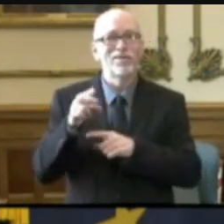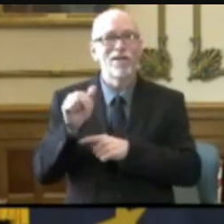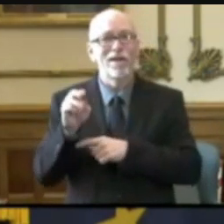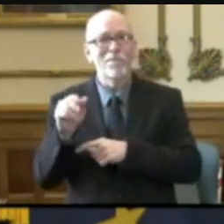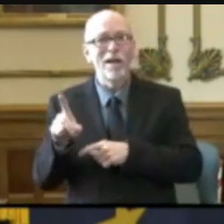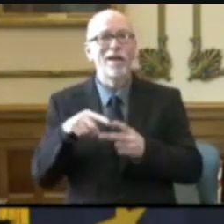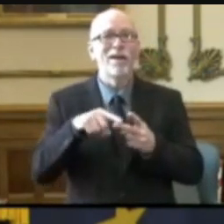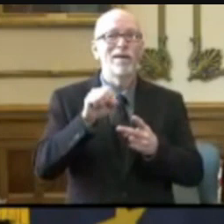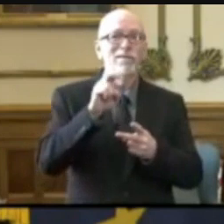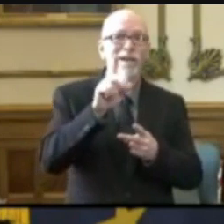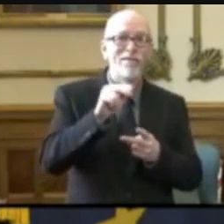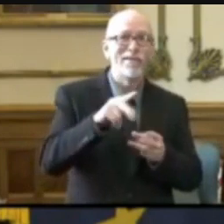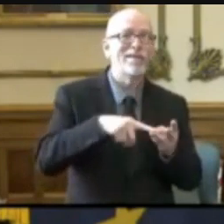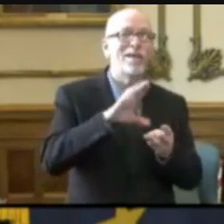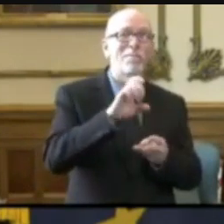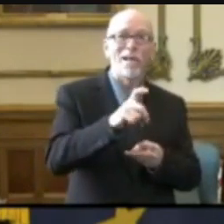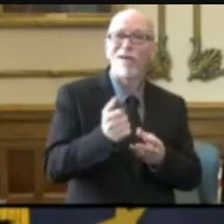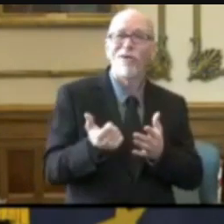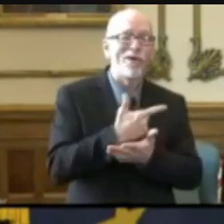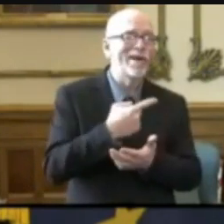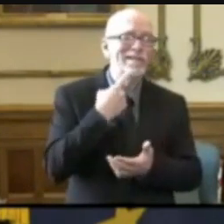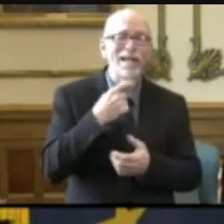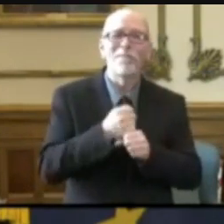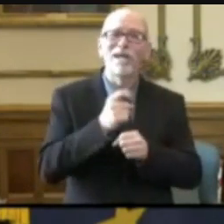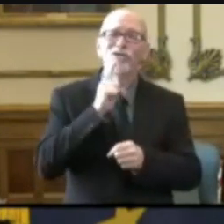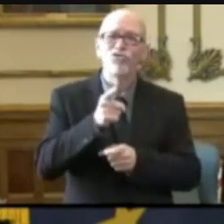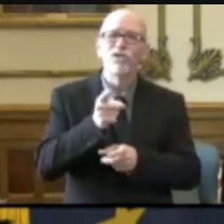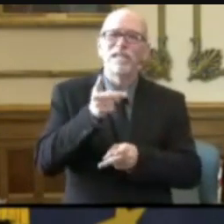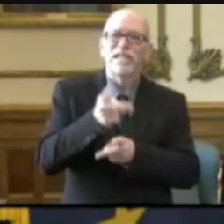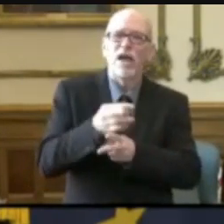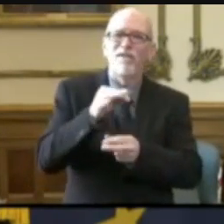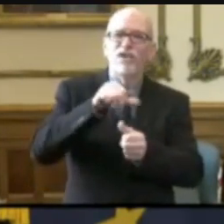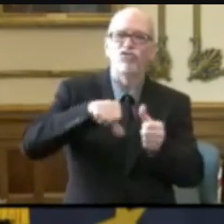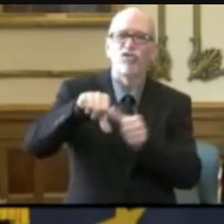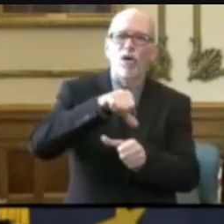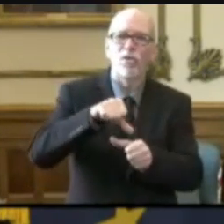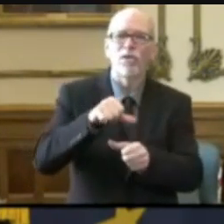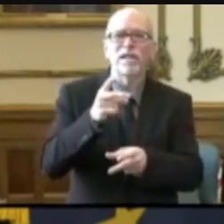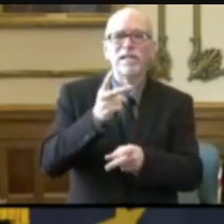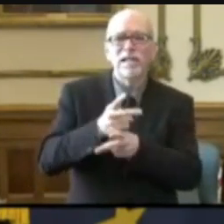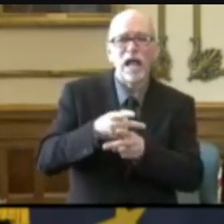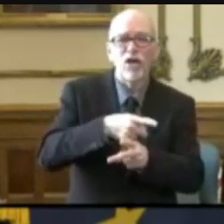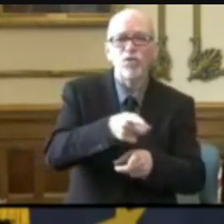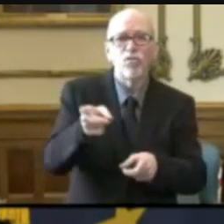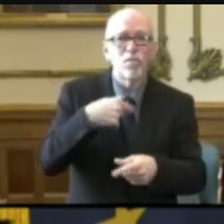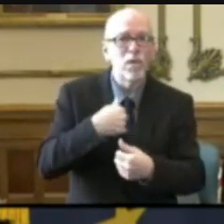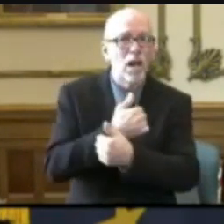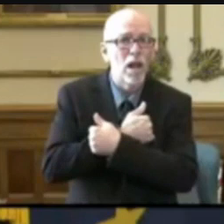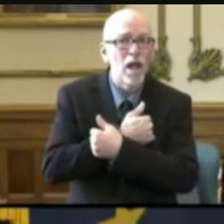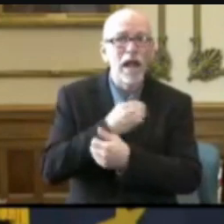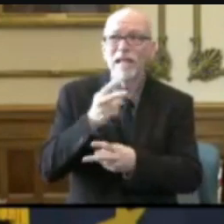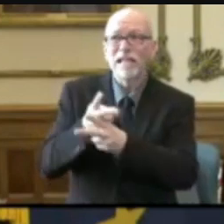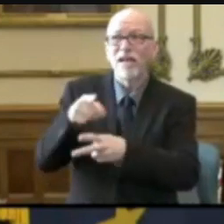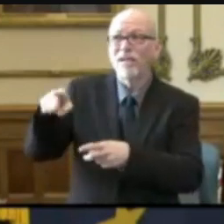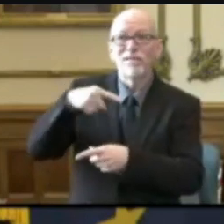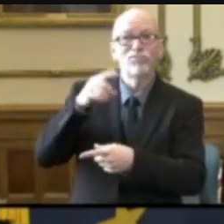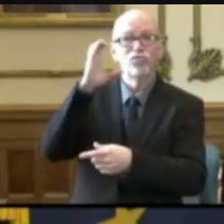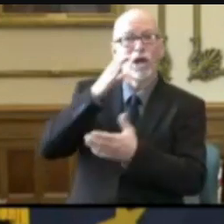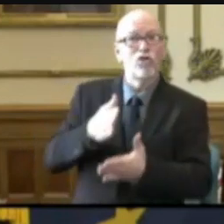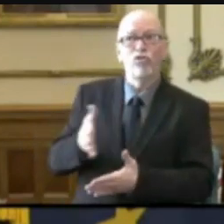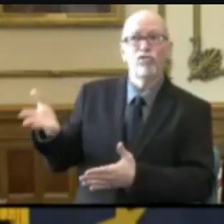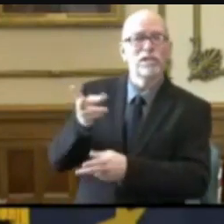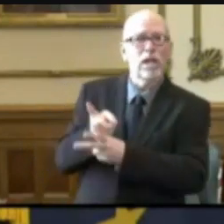Dr. Sullivan, as Dr. Box have all said, that we're each taking care of one another, that we're each taking care of those who we love and those who we've never met to